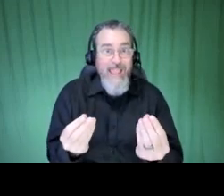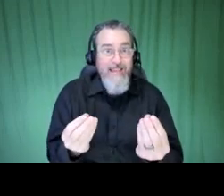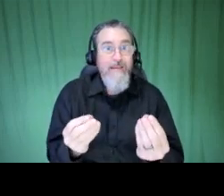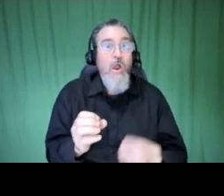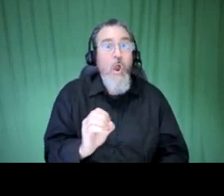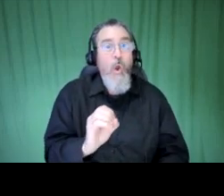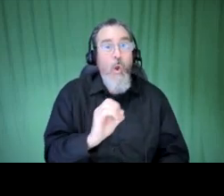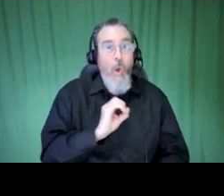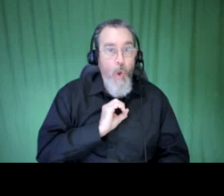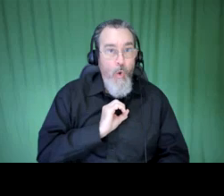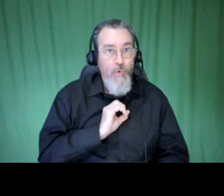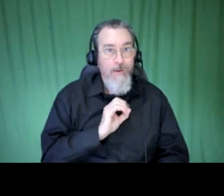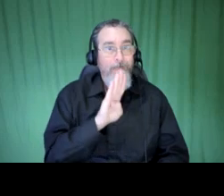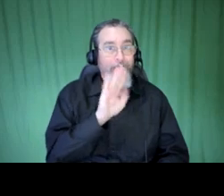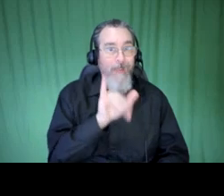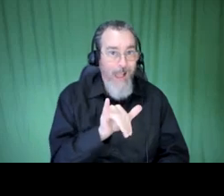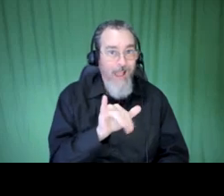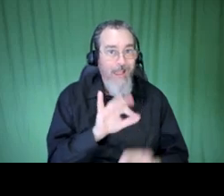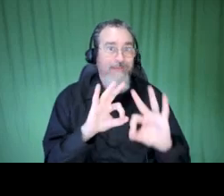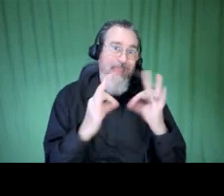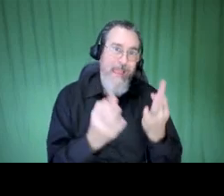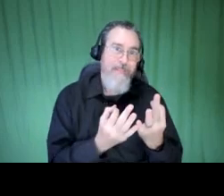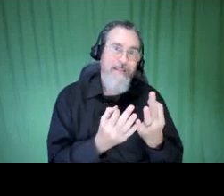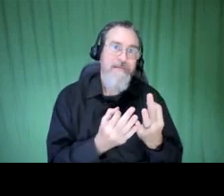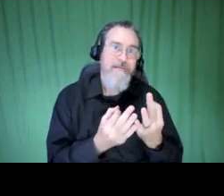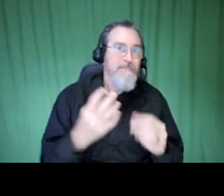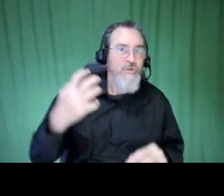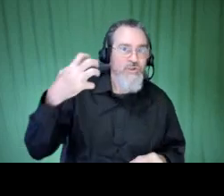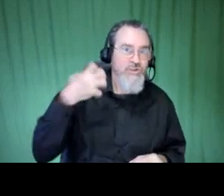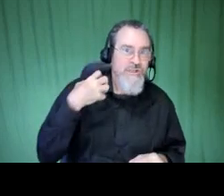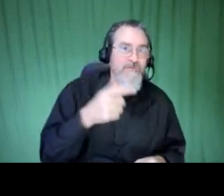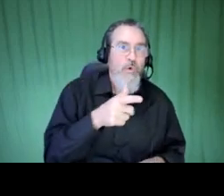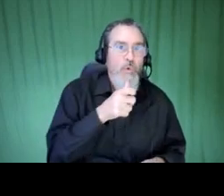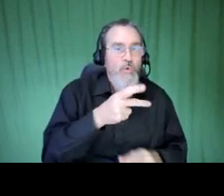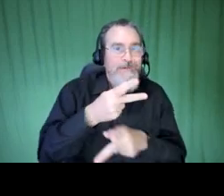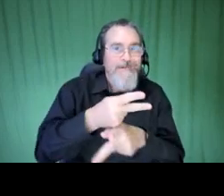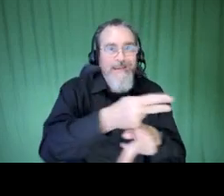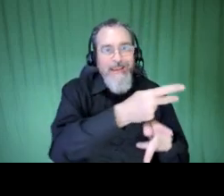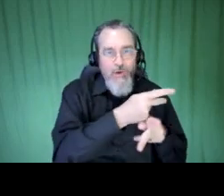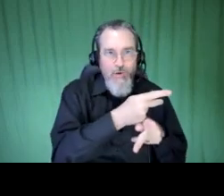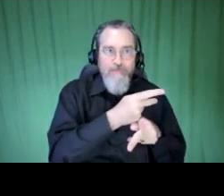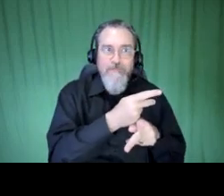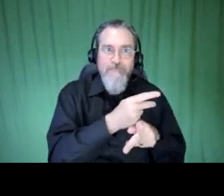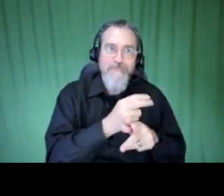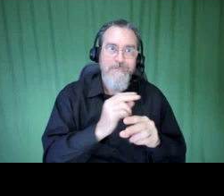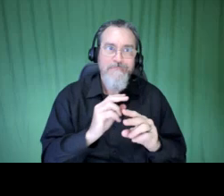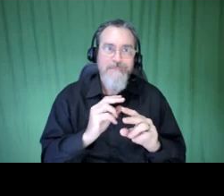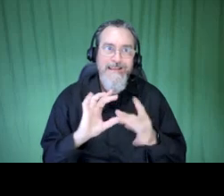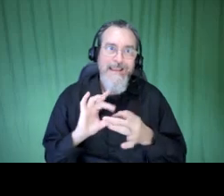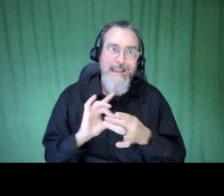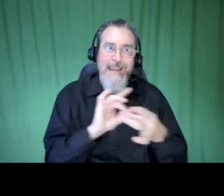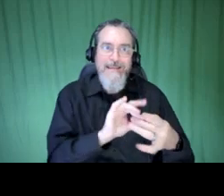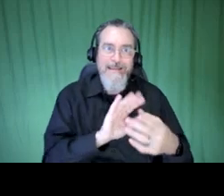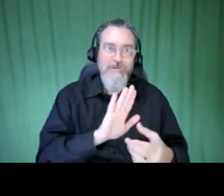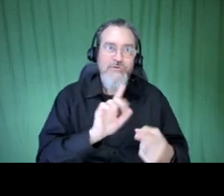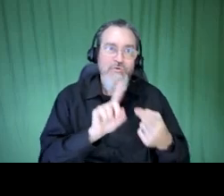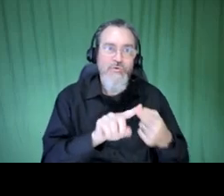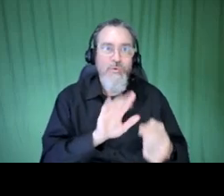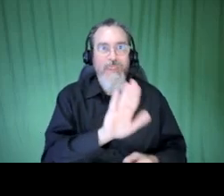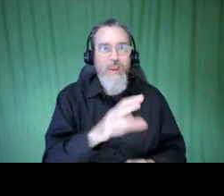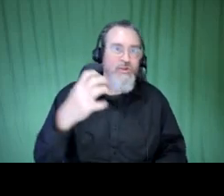fully by the families and the chiefs that steward it, and it's tied to the chiefly titles. Another interesting aspect